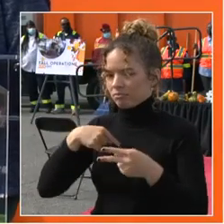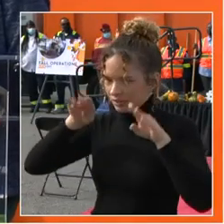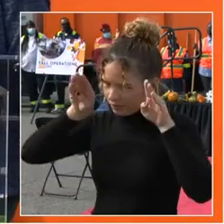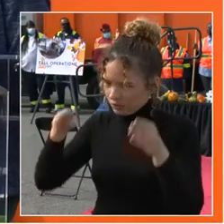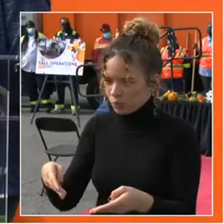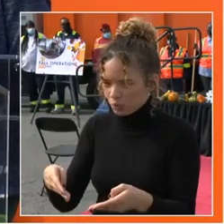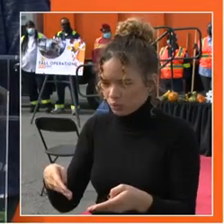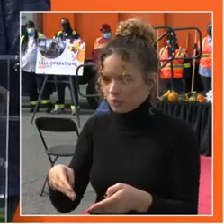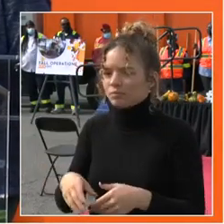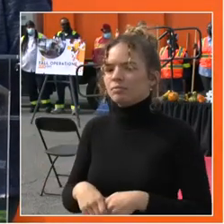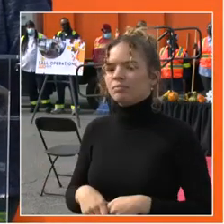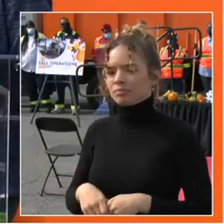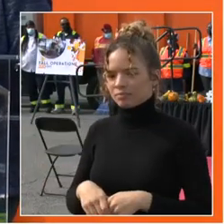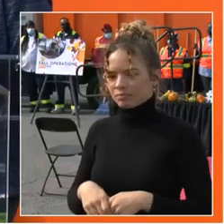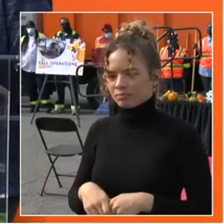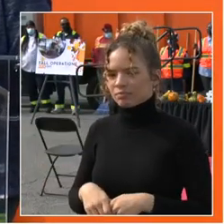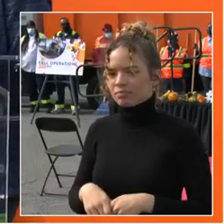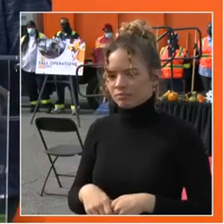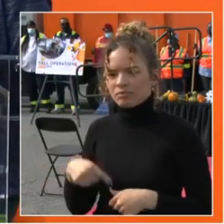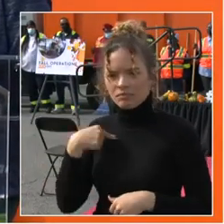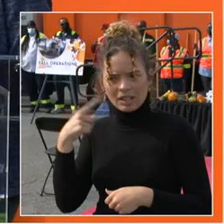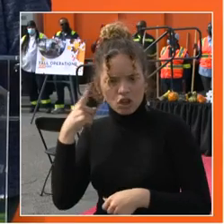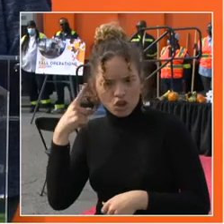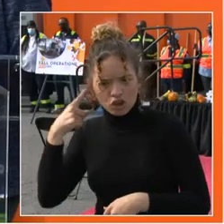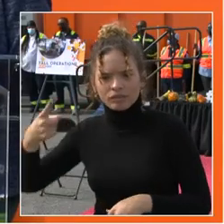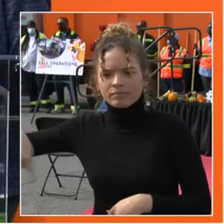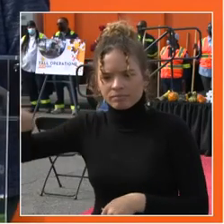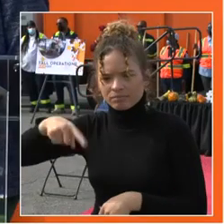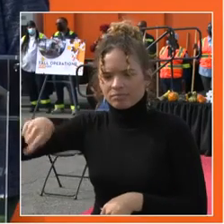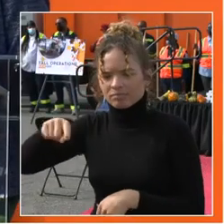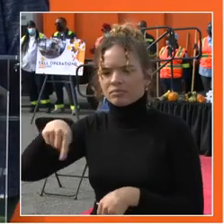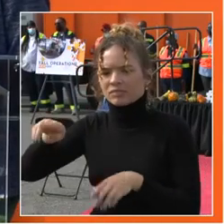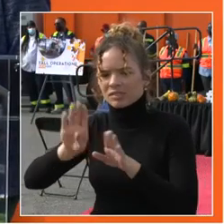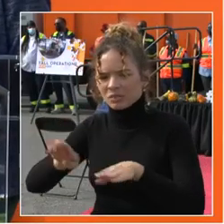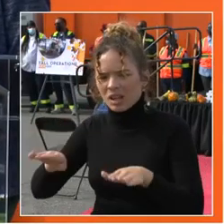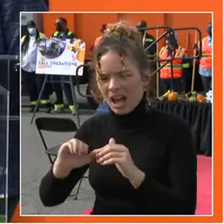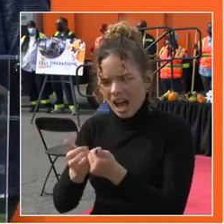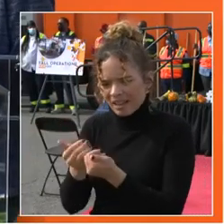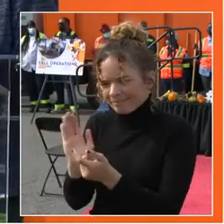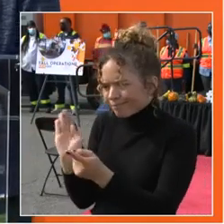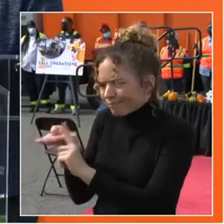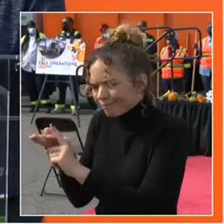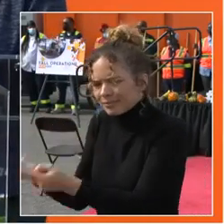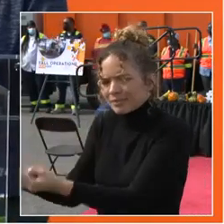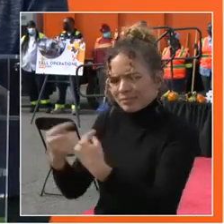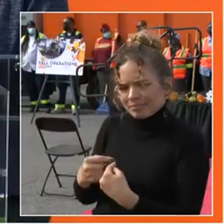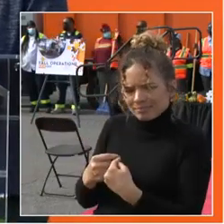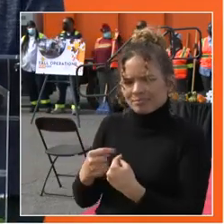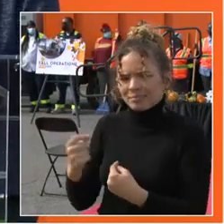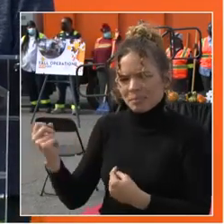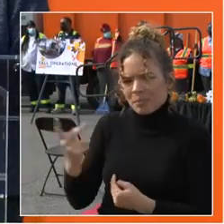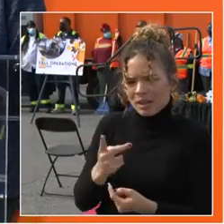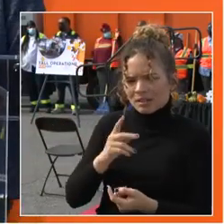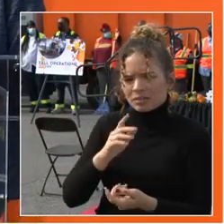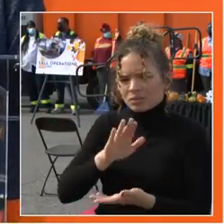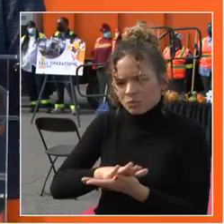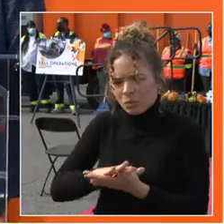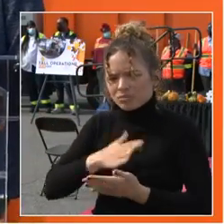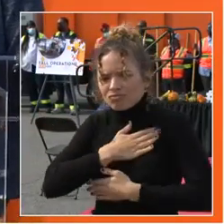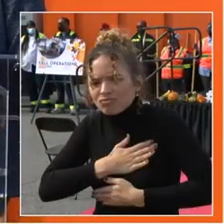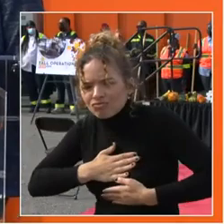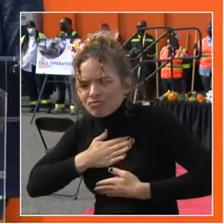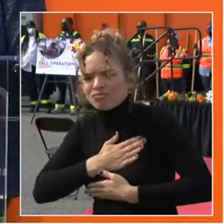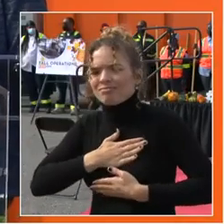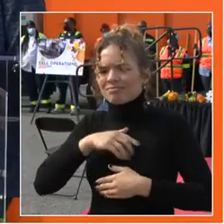going to make you come to school, love to learn, be challenged, take on big opportunities that come